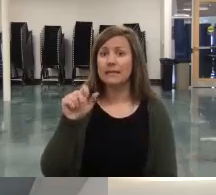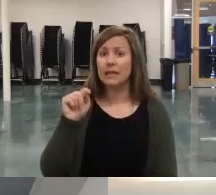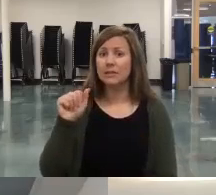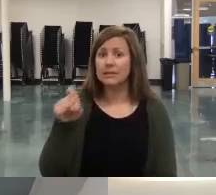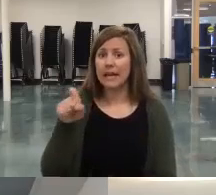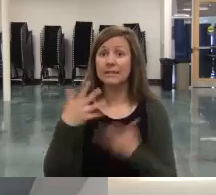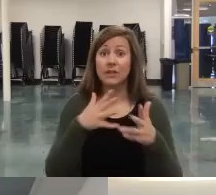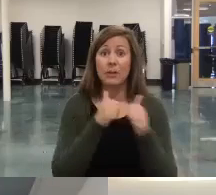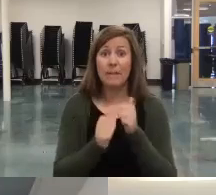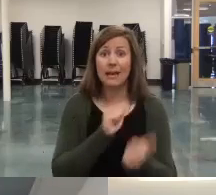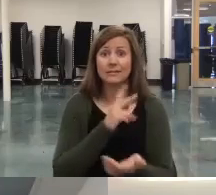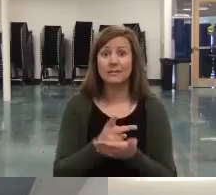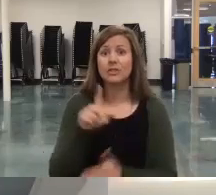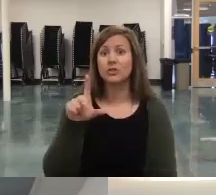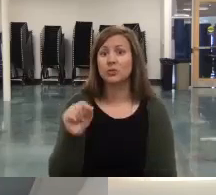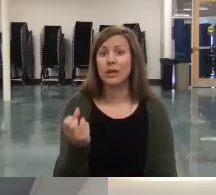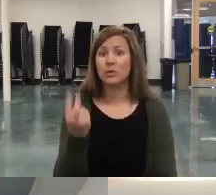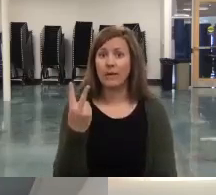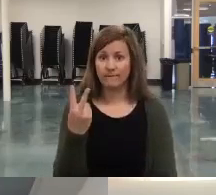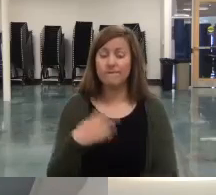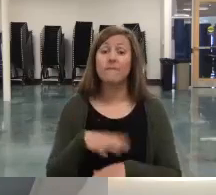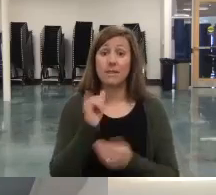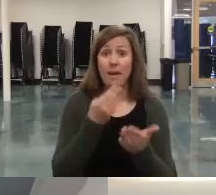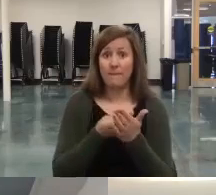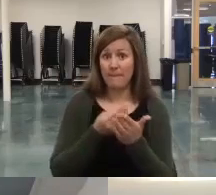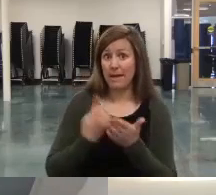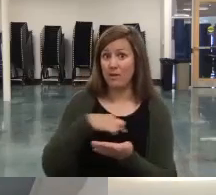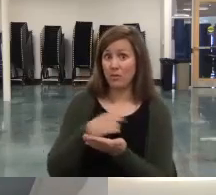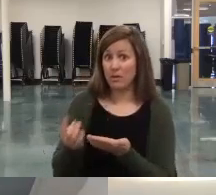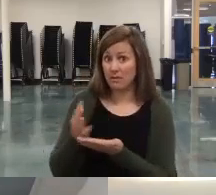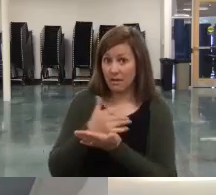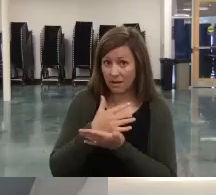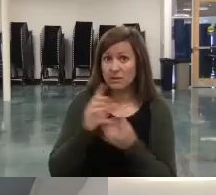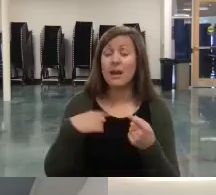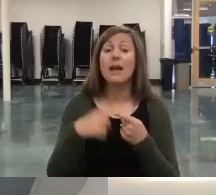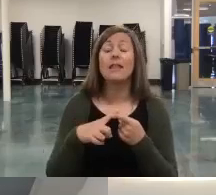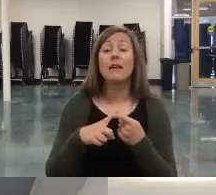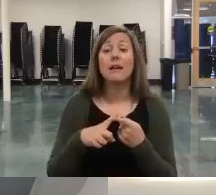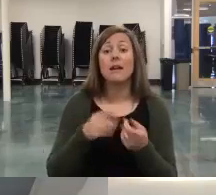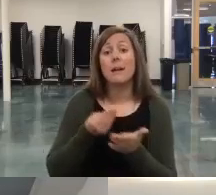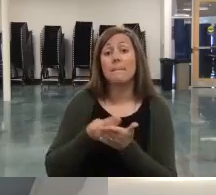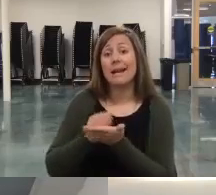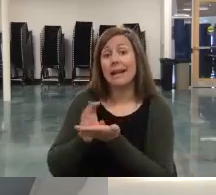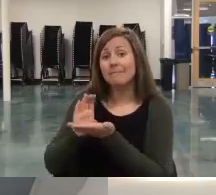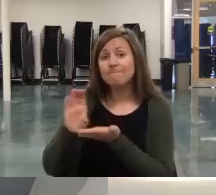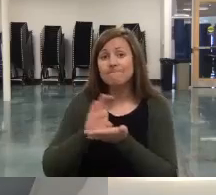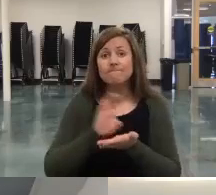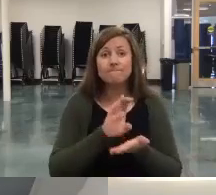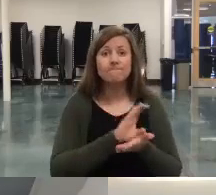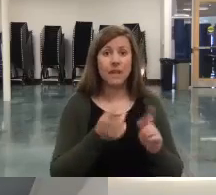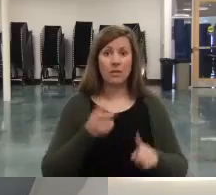2012. And we collect those revenues and they are distributed by our 9-member